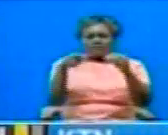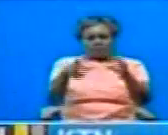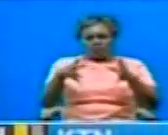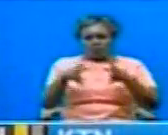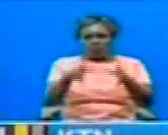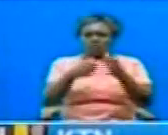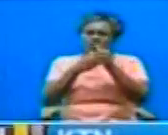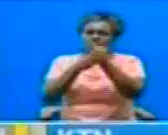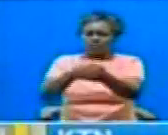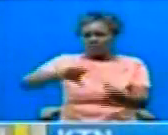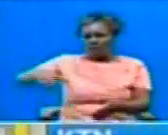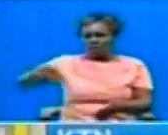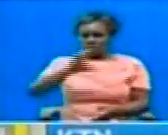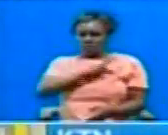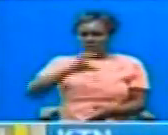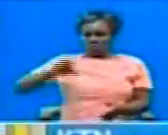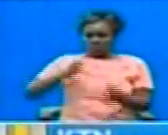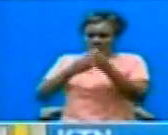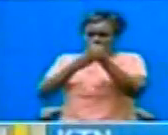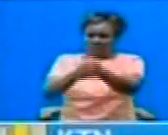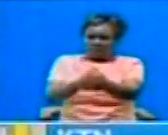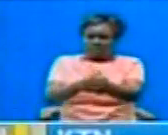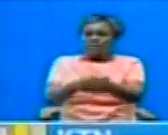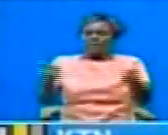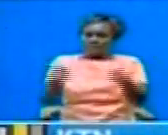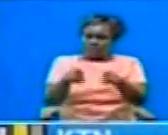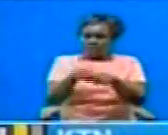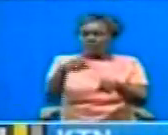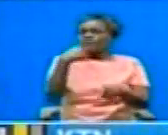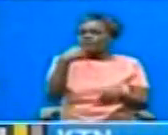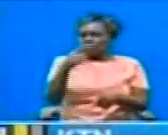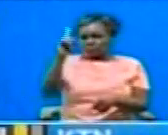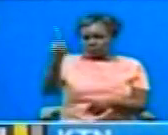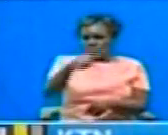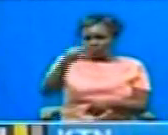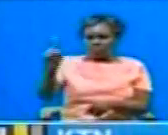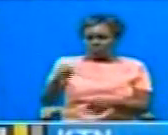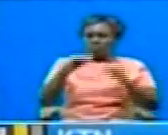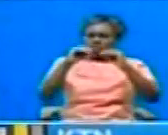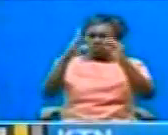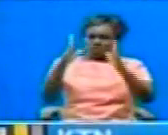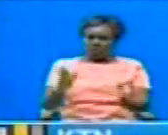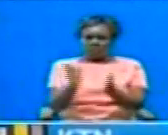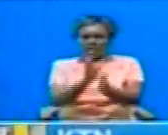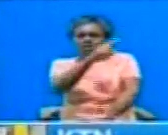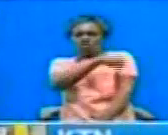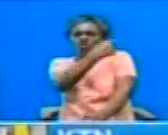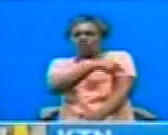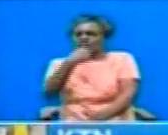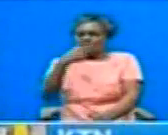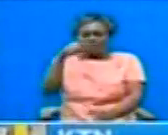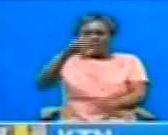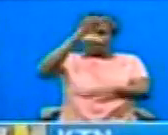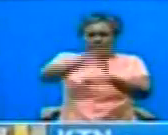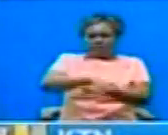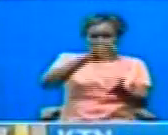leaders to meet the County Council of Elders. The elders on their part faulted some of the teachers and doctors for what they call taking